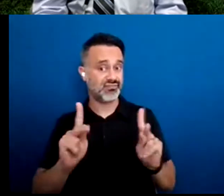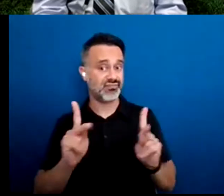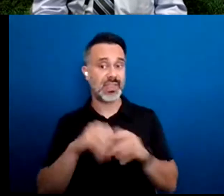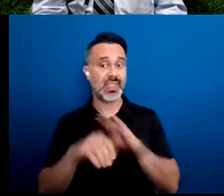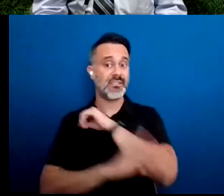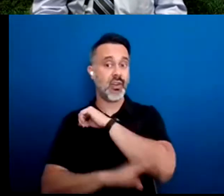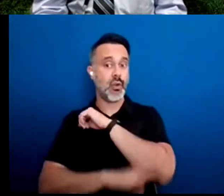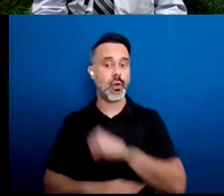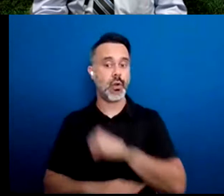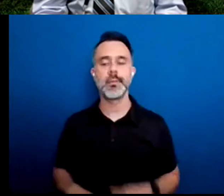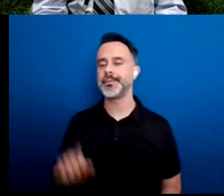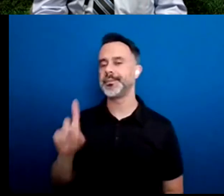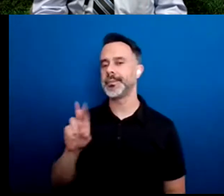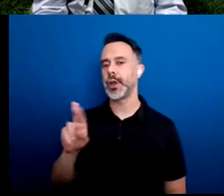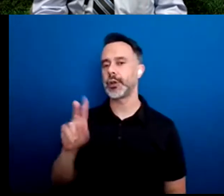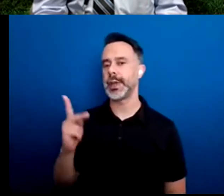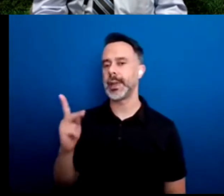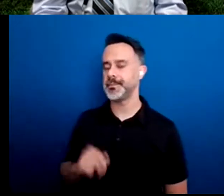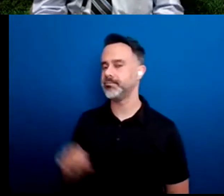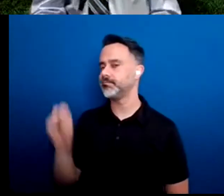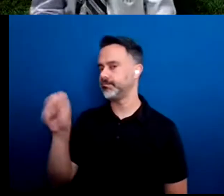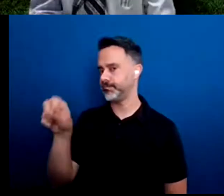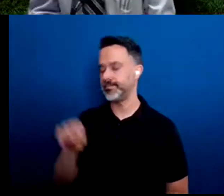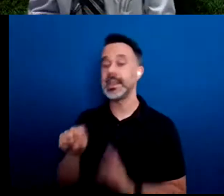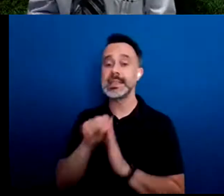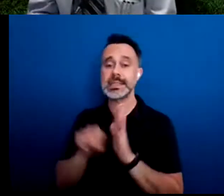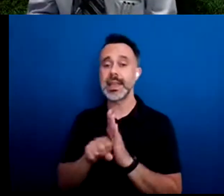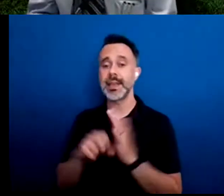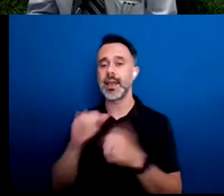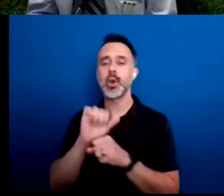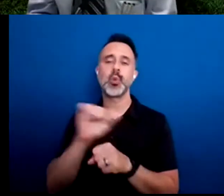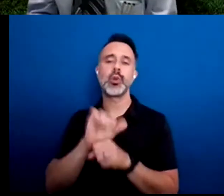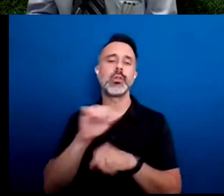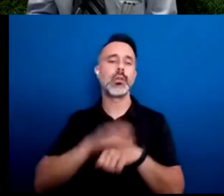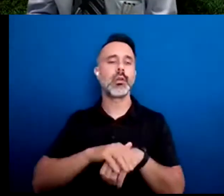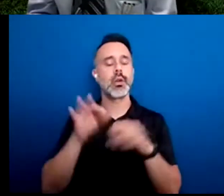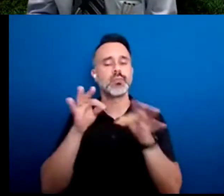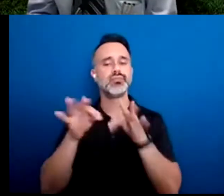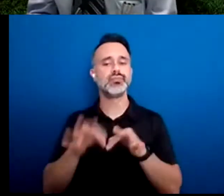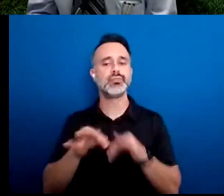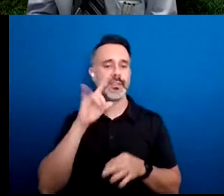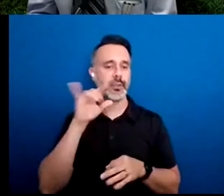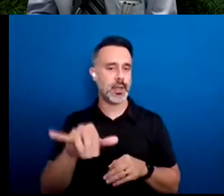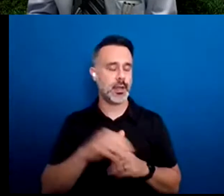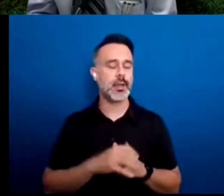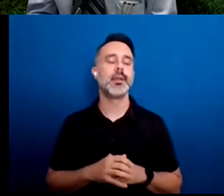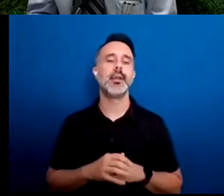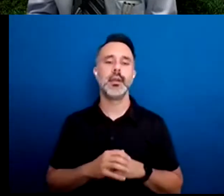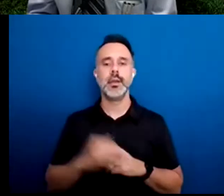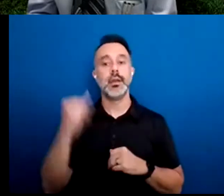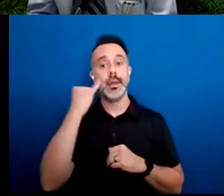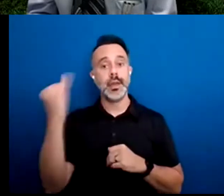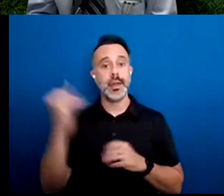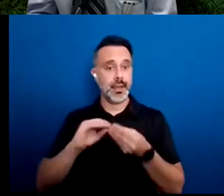Yes, as I mentioned, the state is working on some guidance for that, especially if the number is less